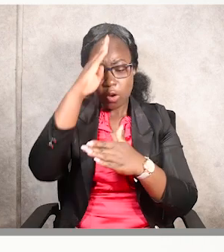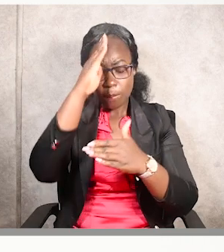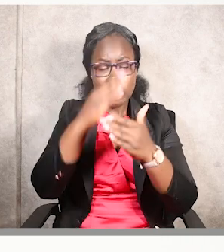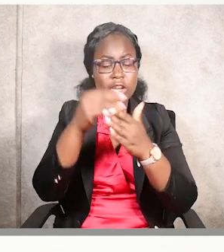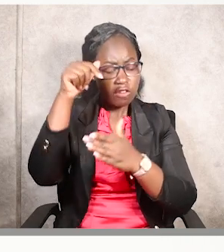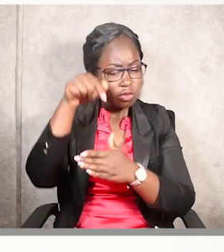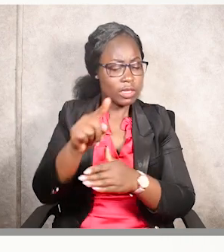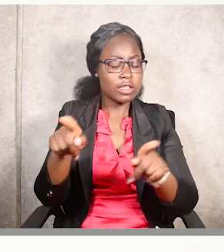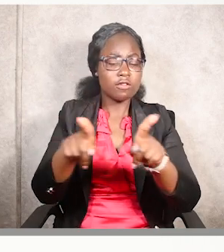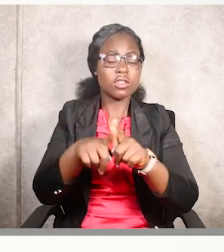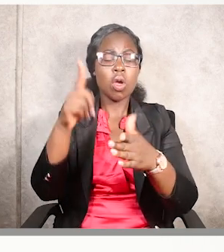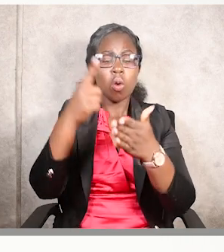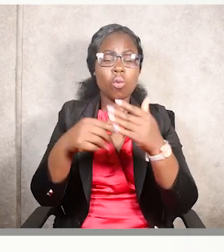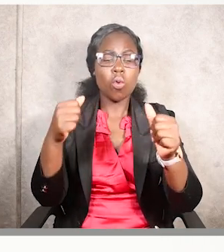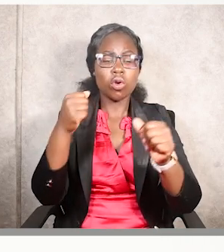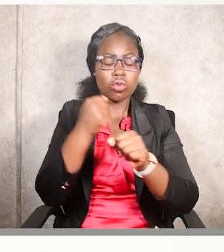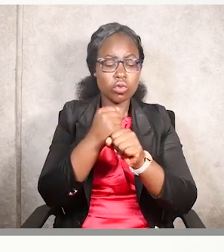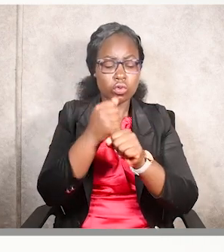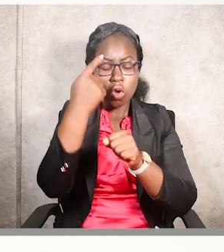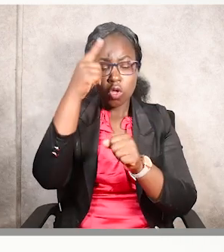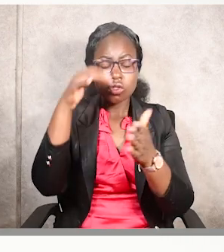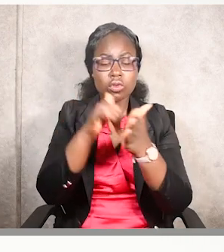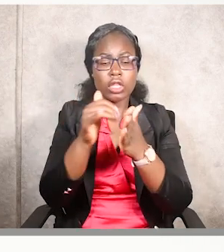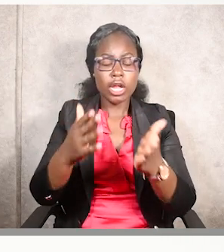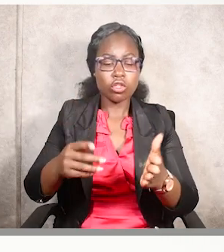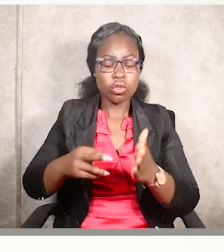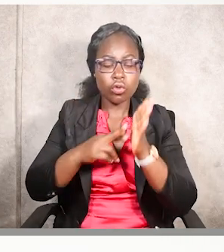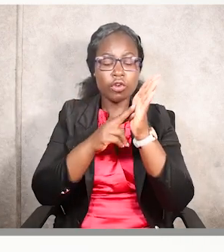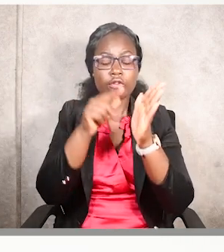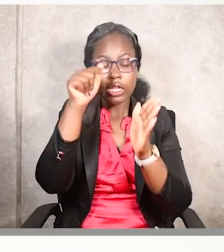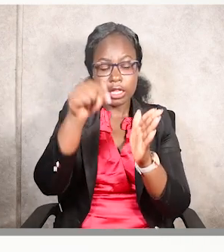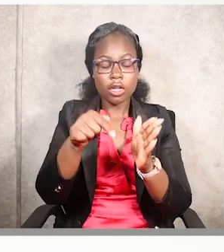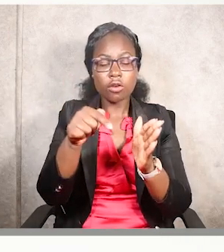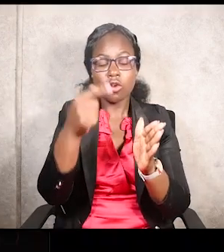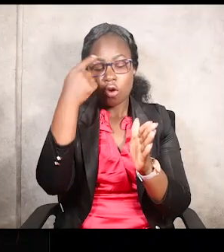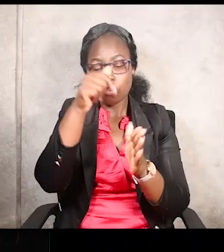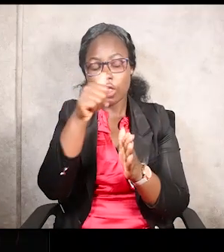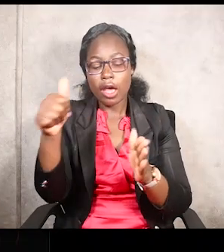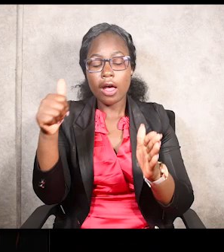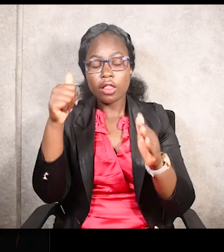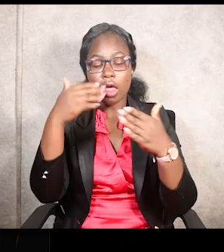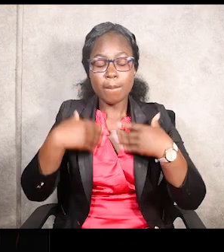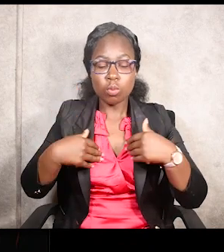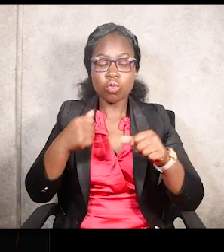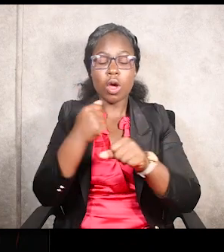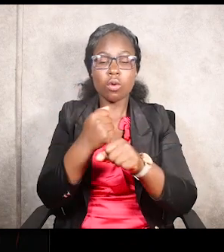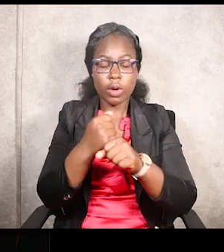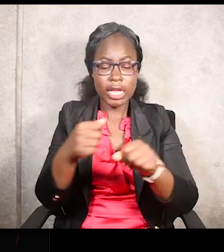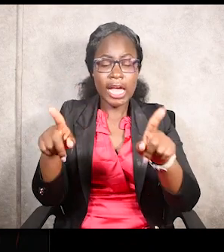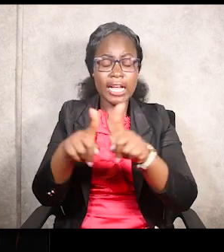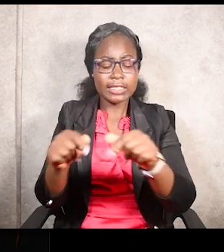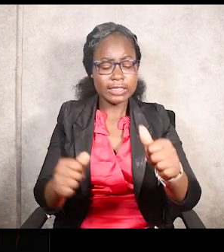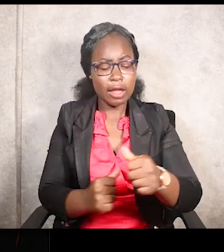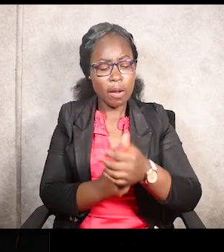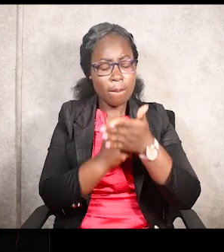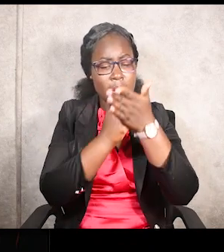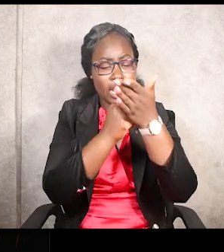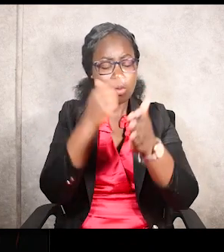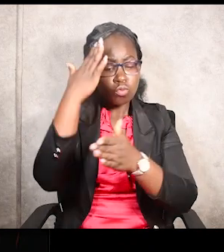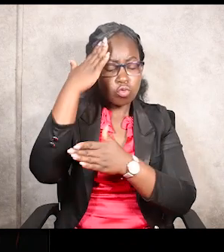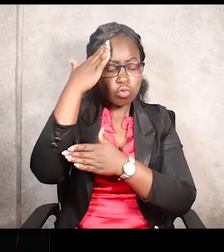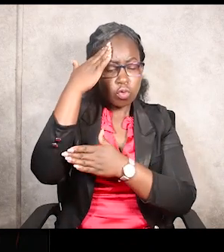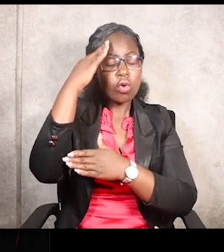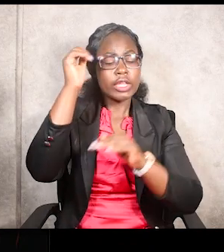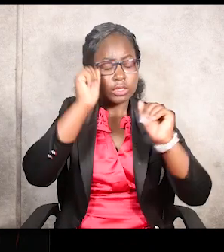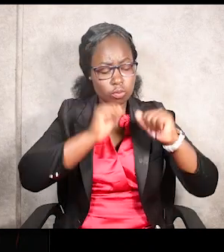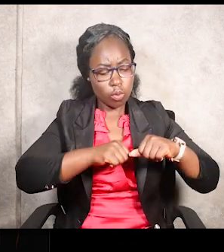what you do so that you're able to amplify that to the other people you're dealing with and help them realize that it is indeed possible